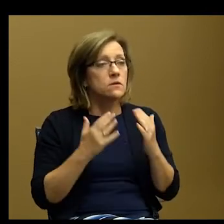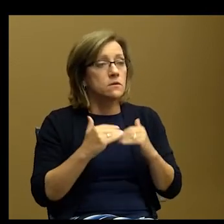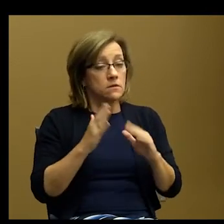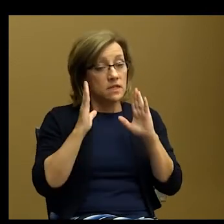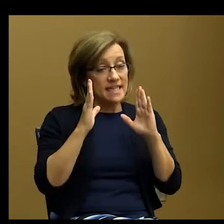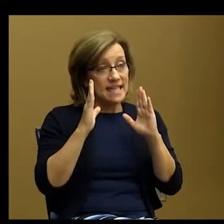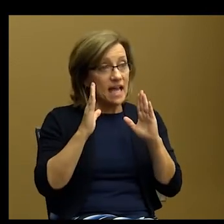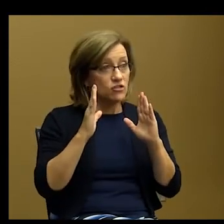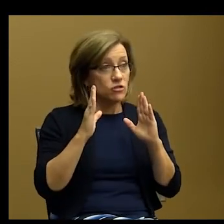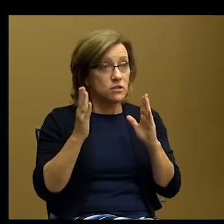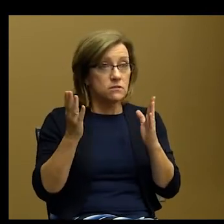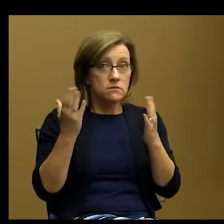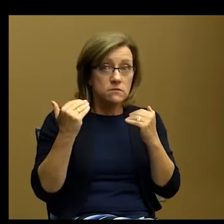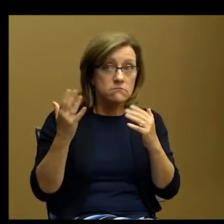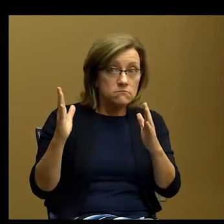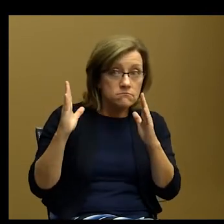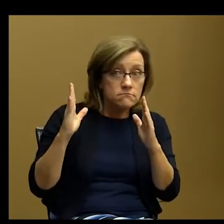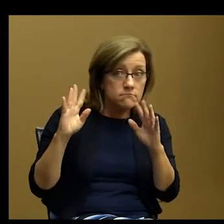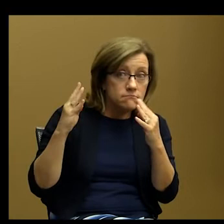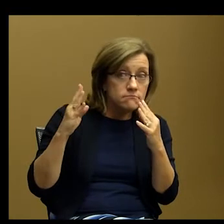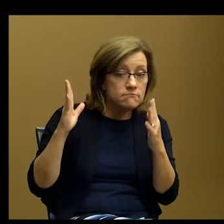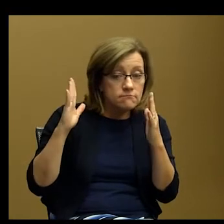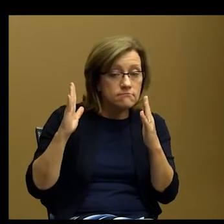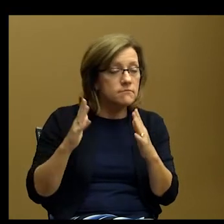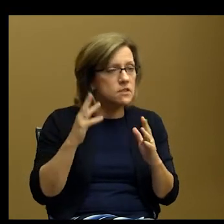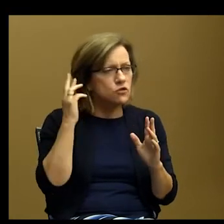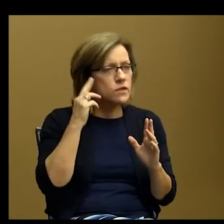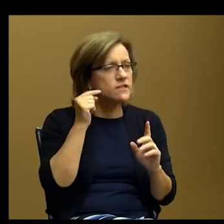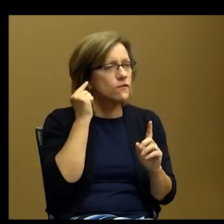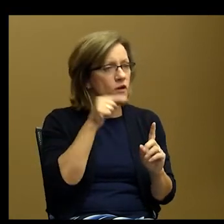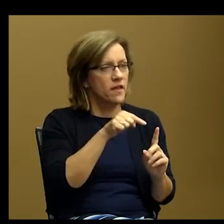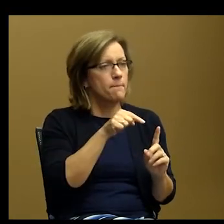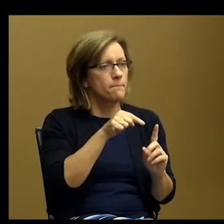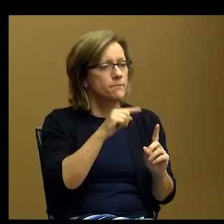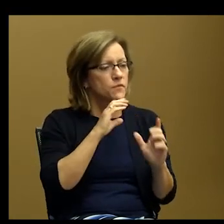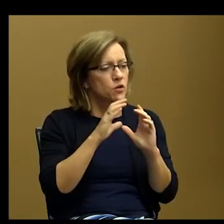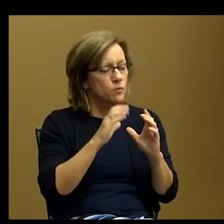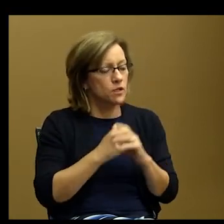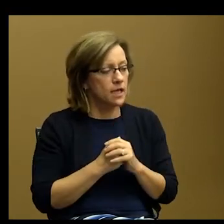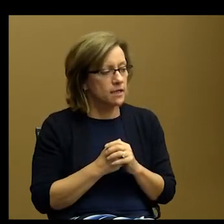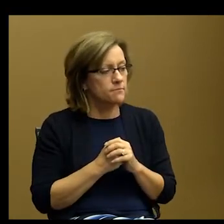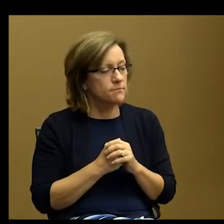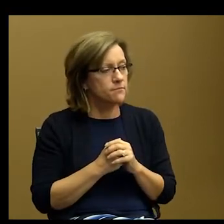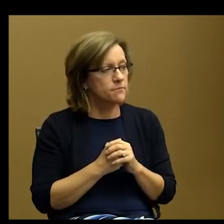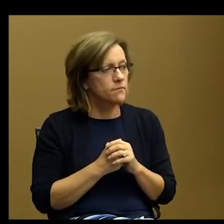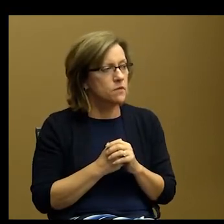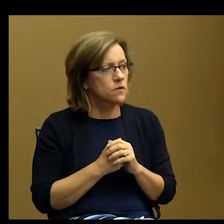Attention seeking is also a reason for them to communicate.